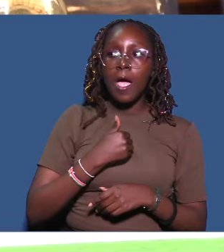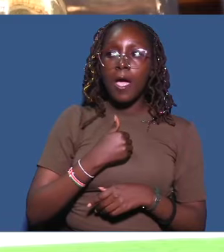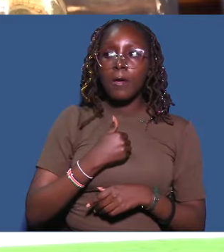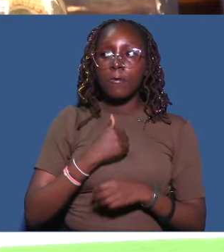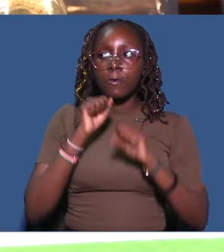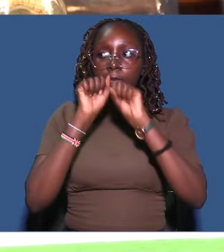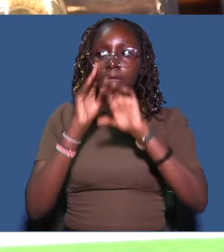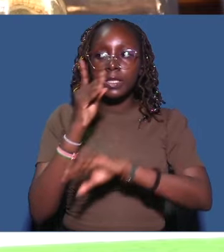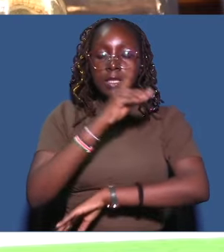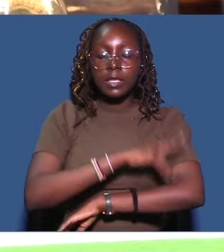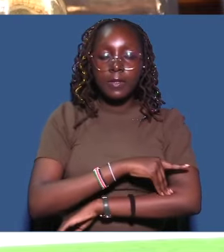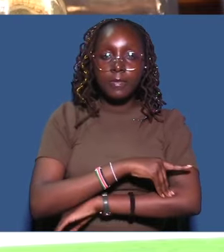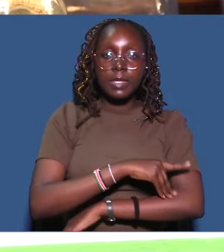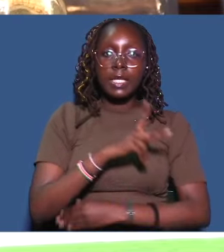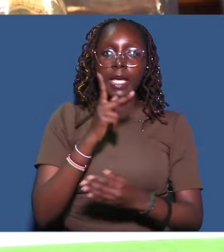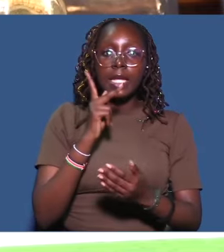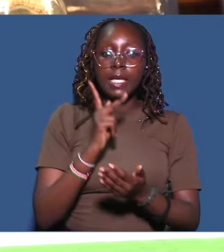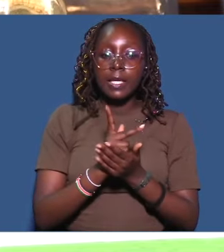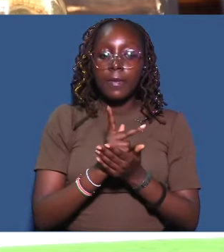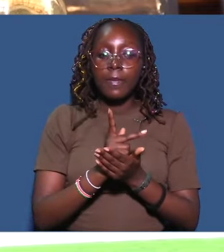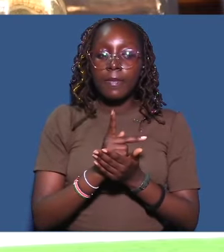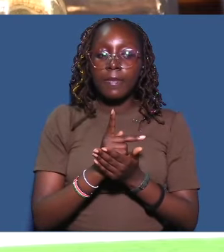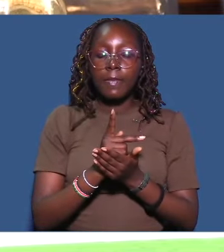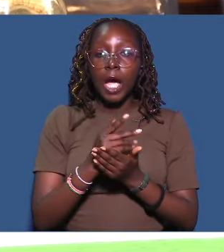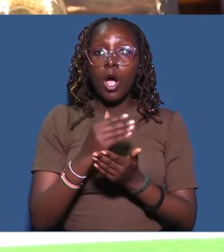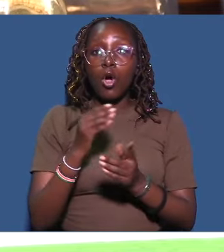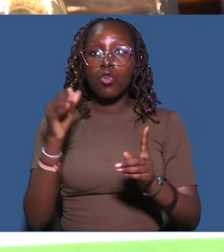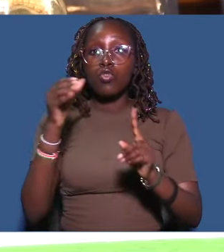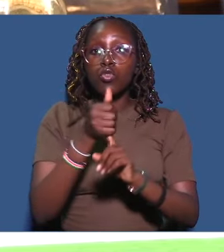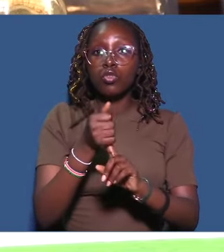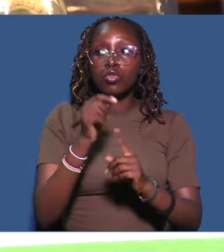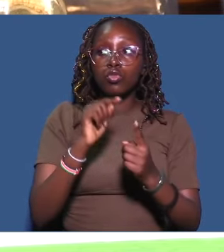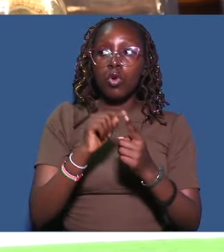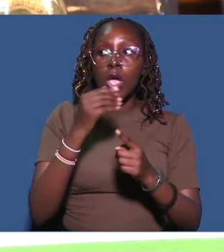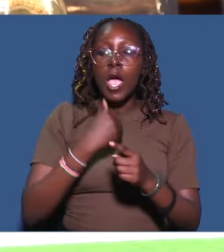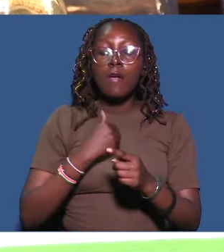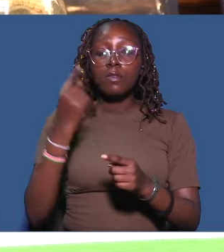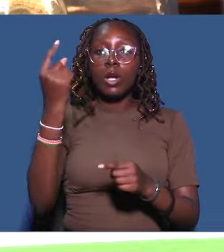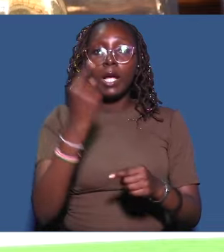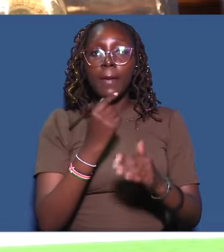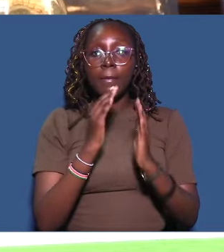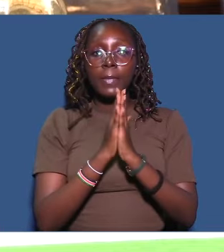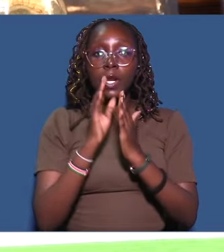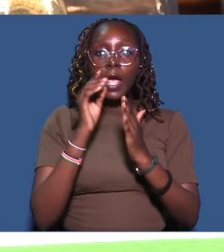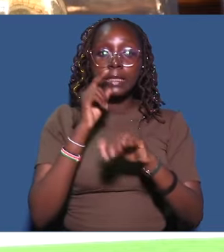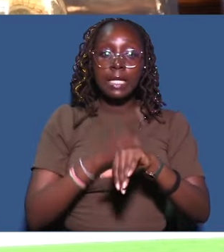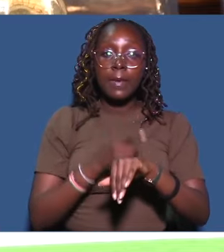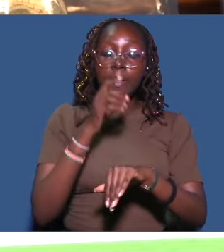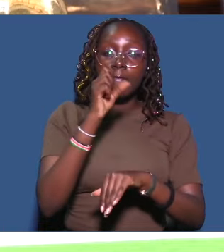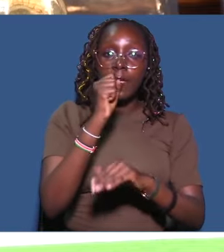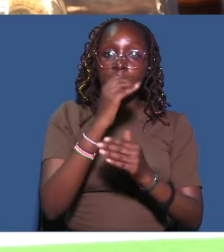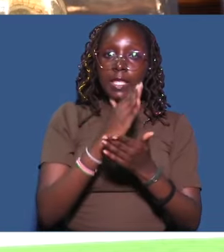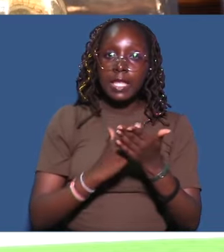set that as a goal for you. So come, if you are around Nairobi, 5:30 for the Wednesday